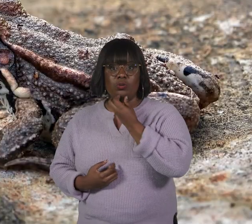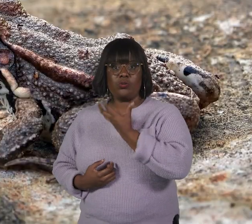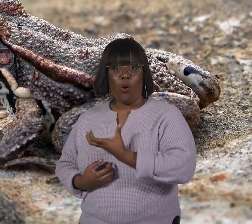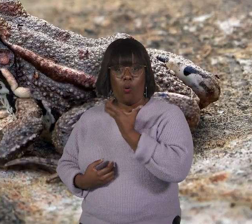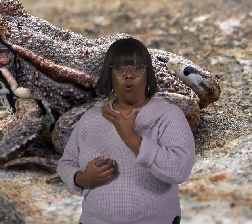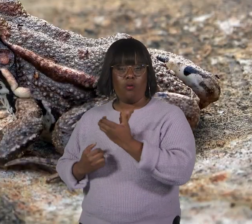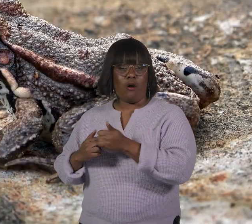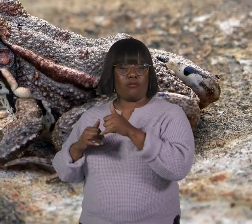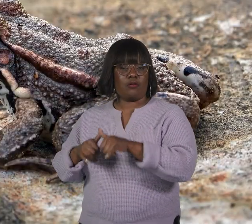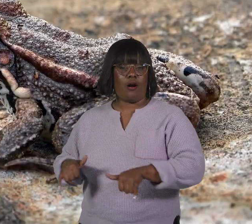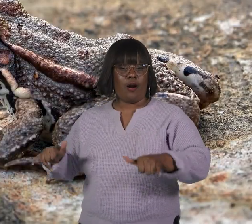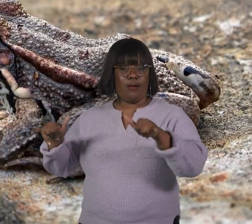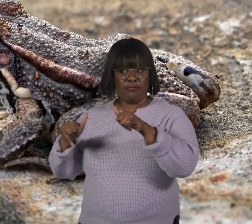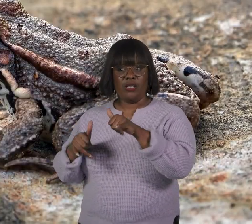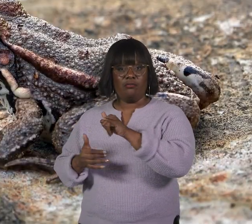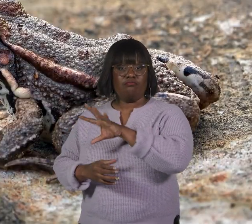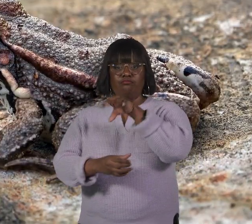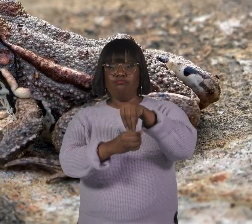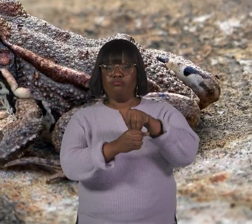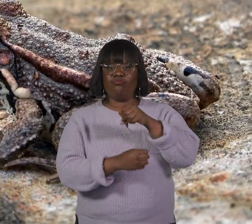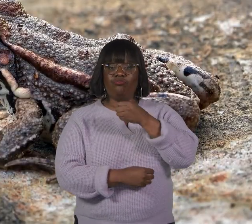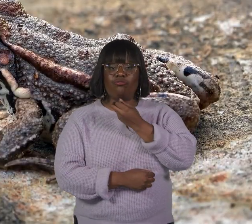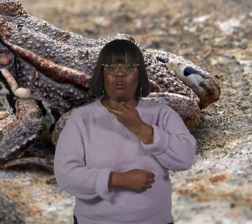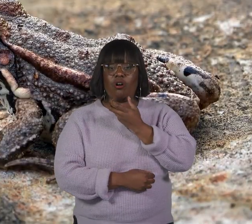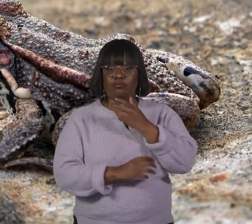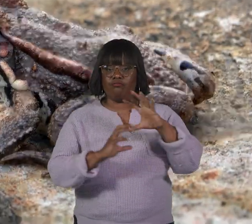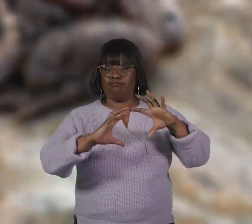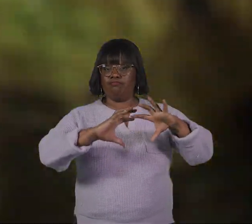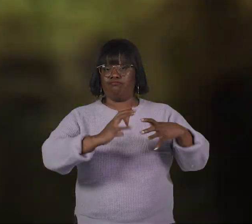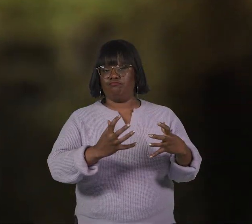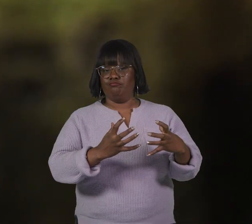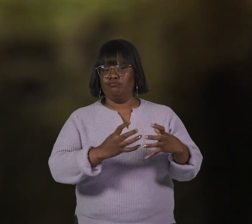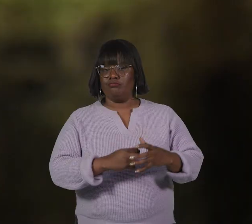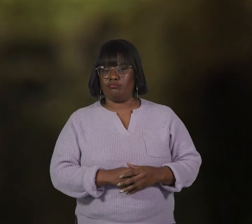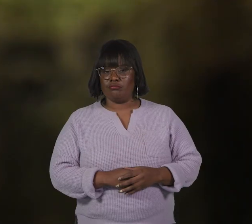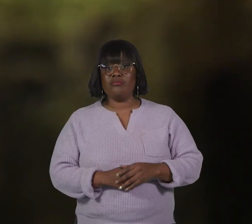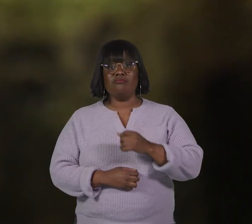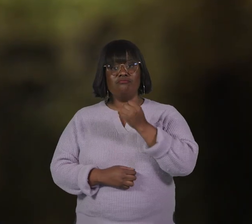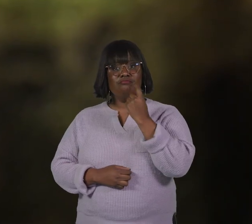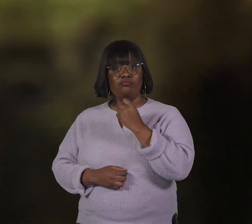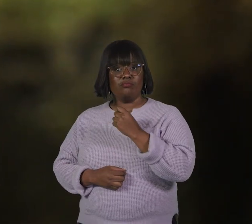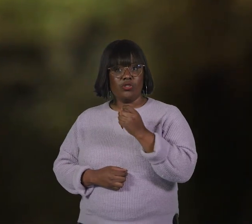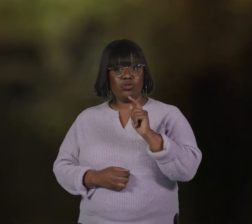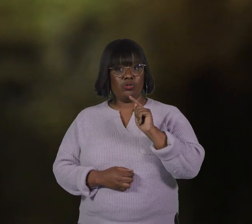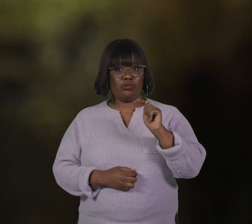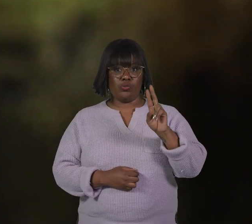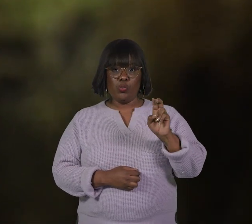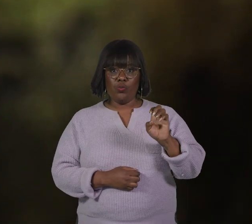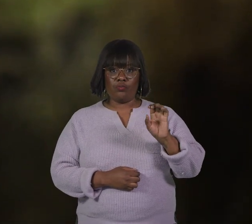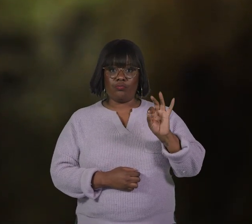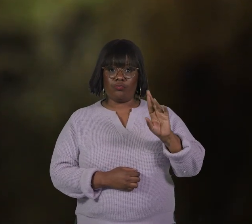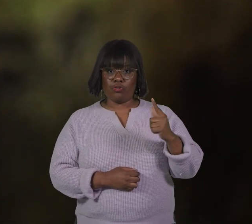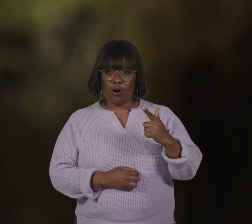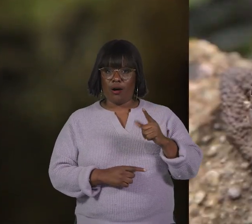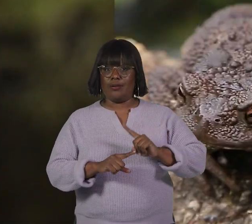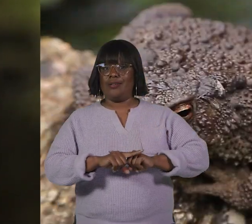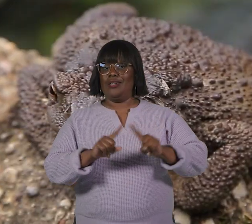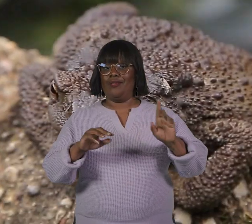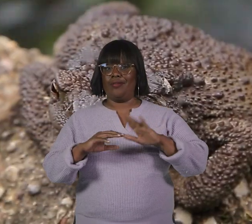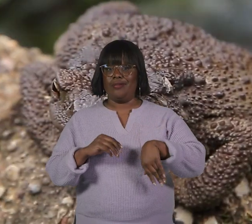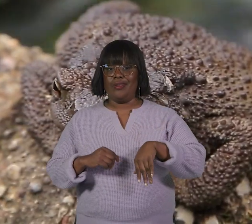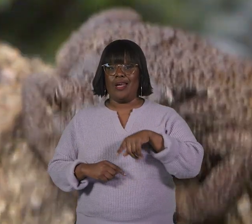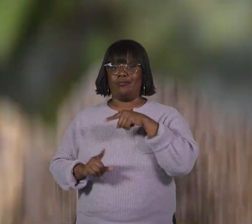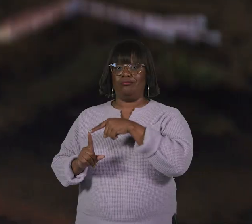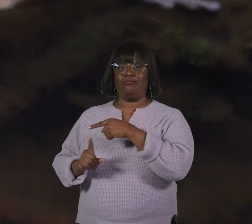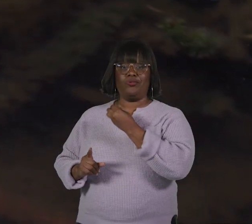are also very common and are part of the frog family. However, true frogs are different from true